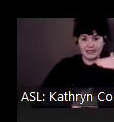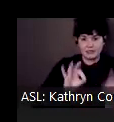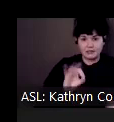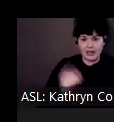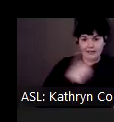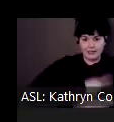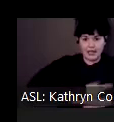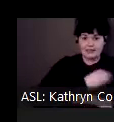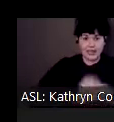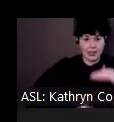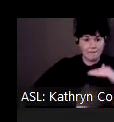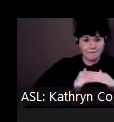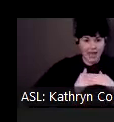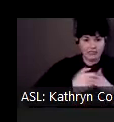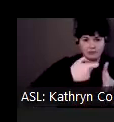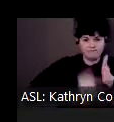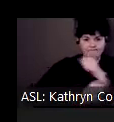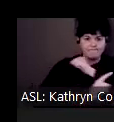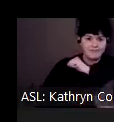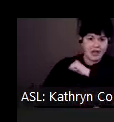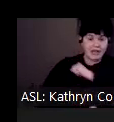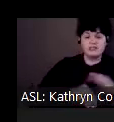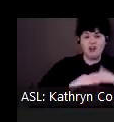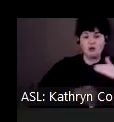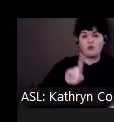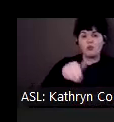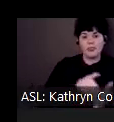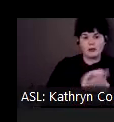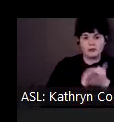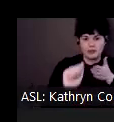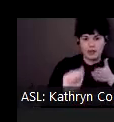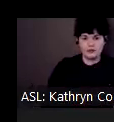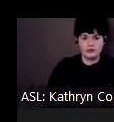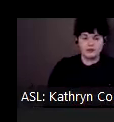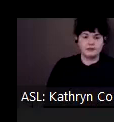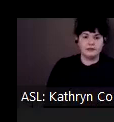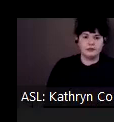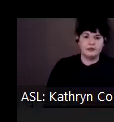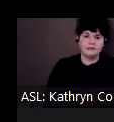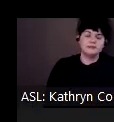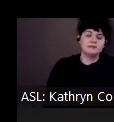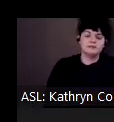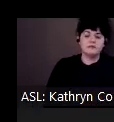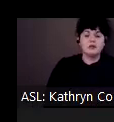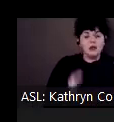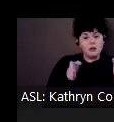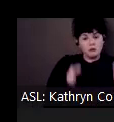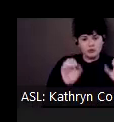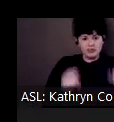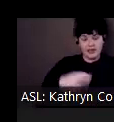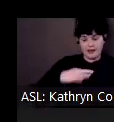maximum fine is less than $1,000. A person can apply to have most misdemeanors set